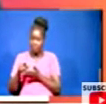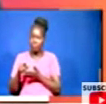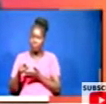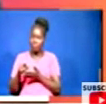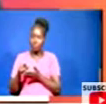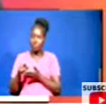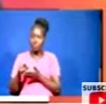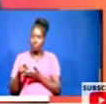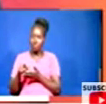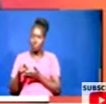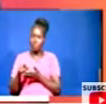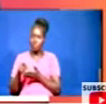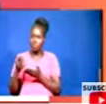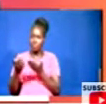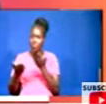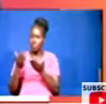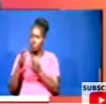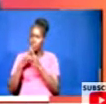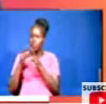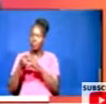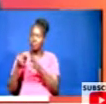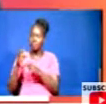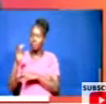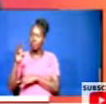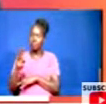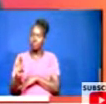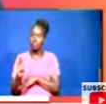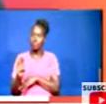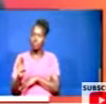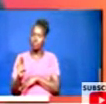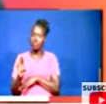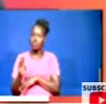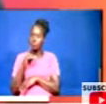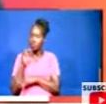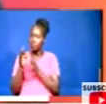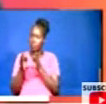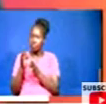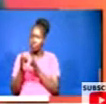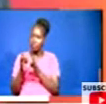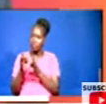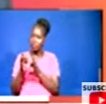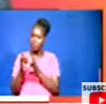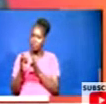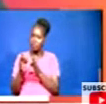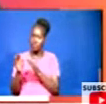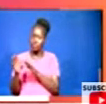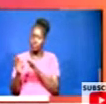evaluation on the report from the credit reference bureaus. So if we move away from